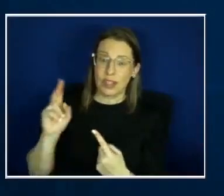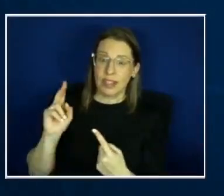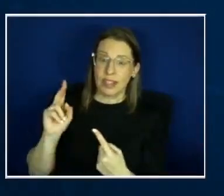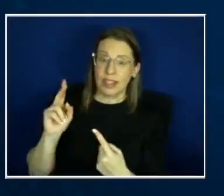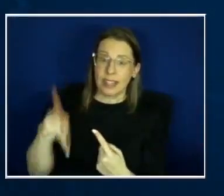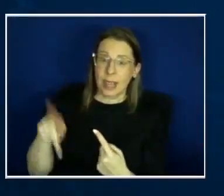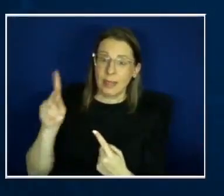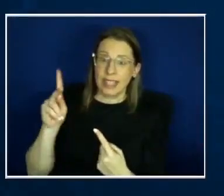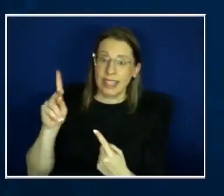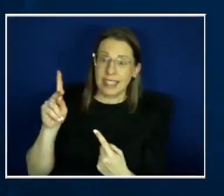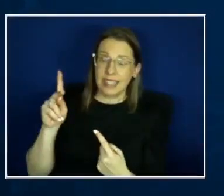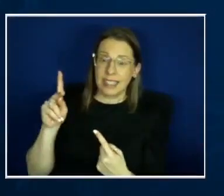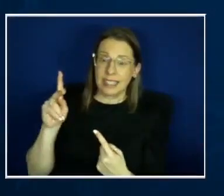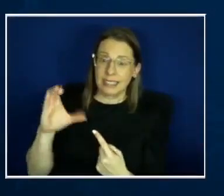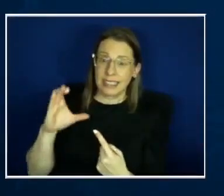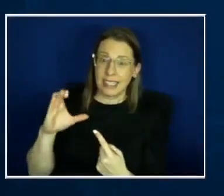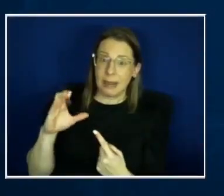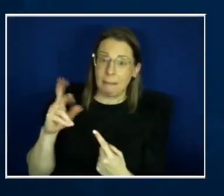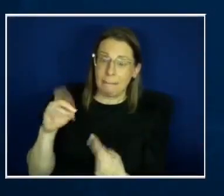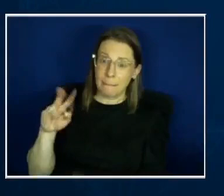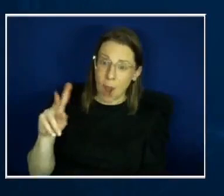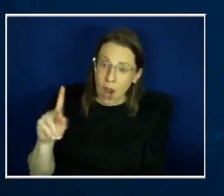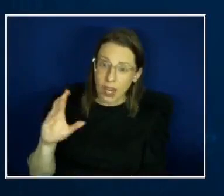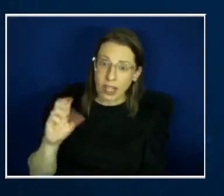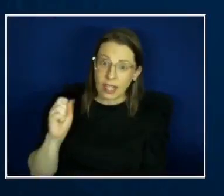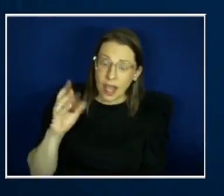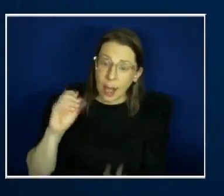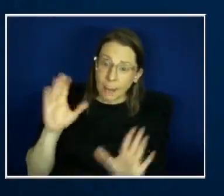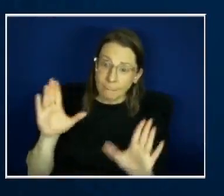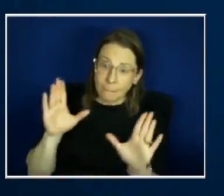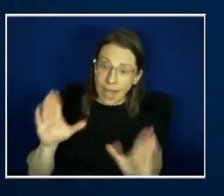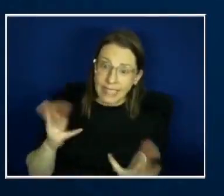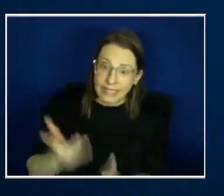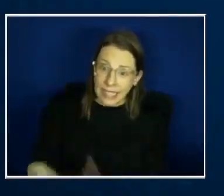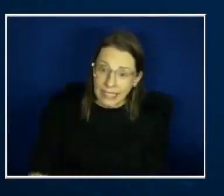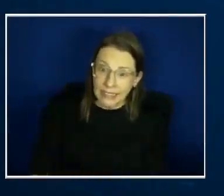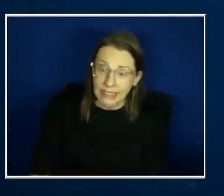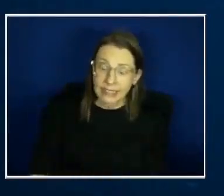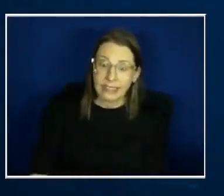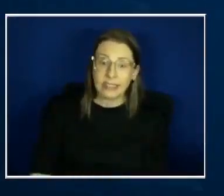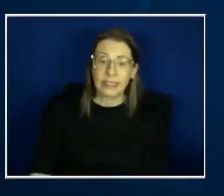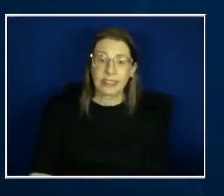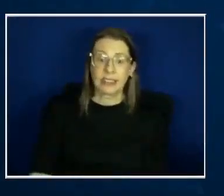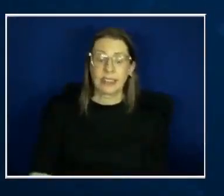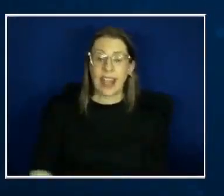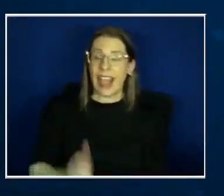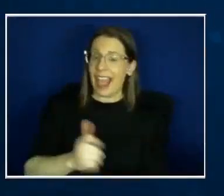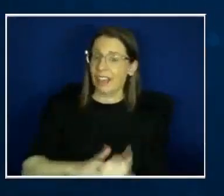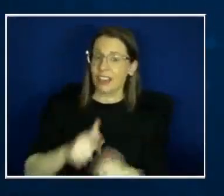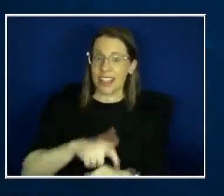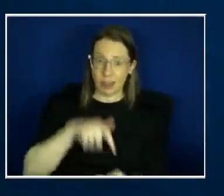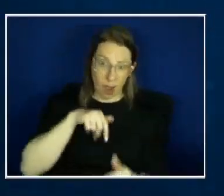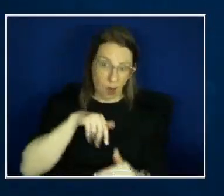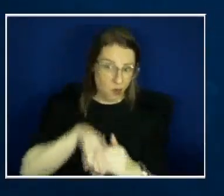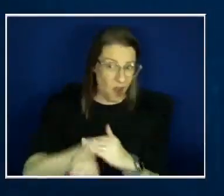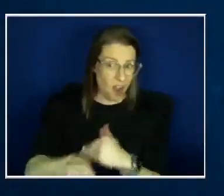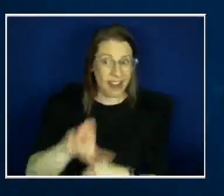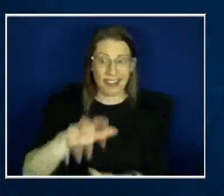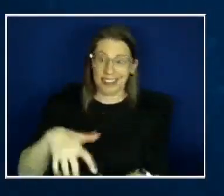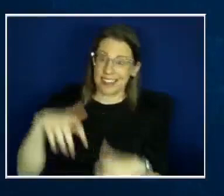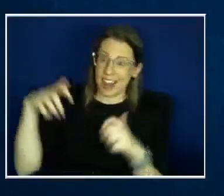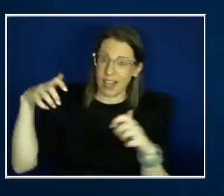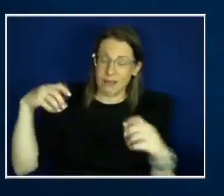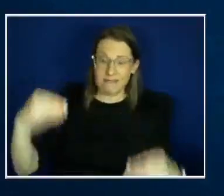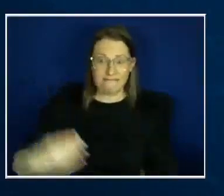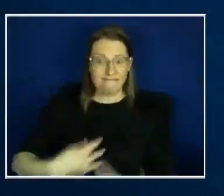is amazing. It's breathtaking. It literally works me up every time I walk into the stadium. And we